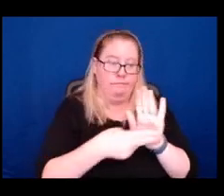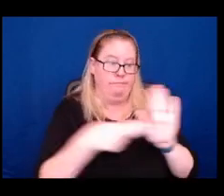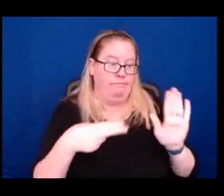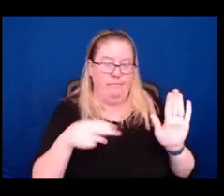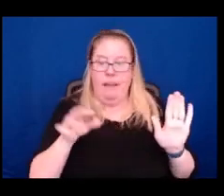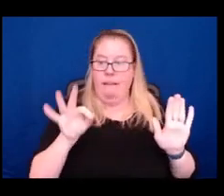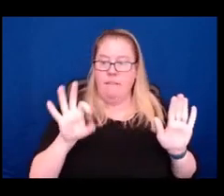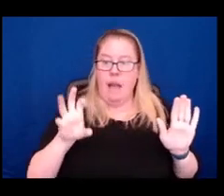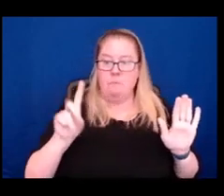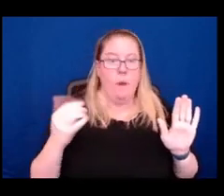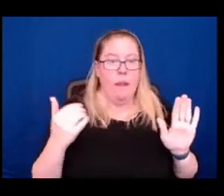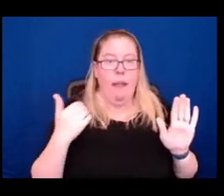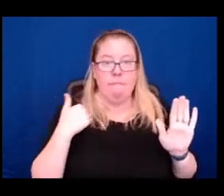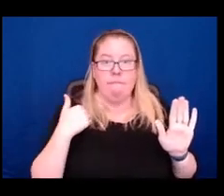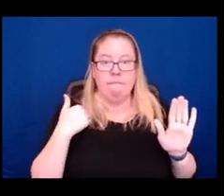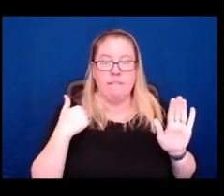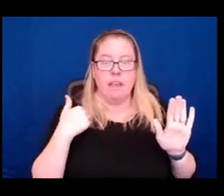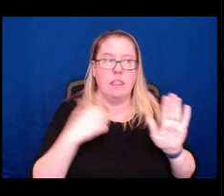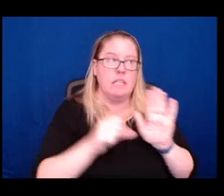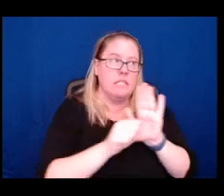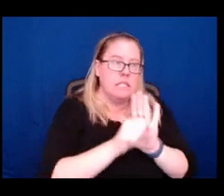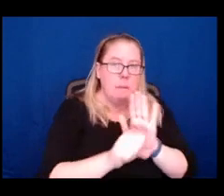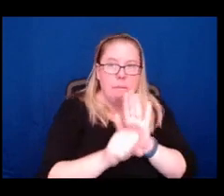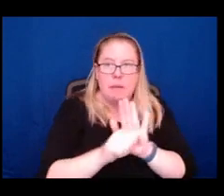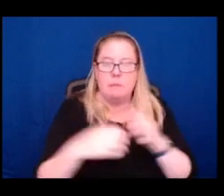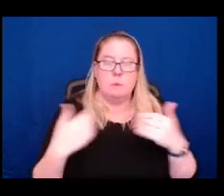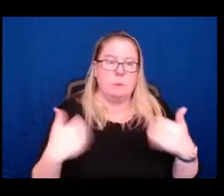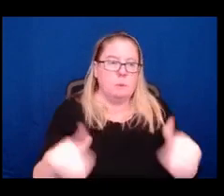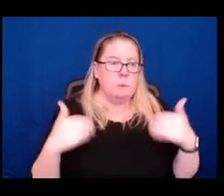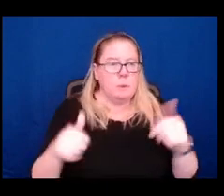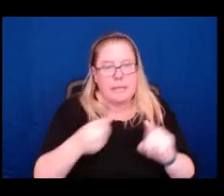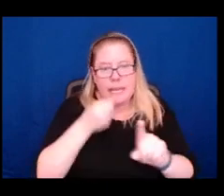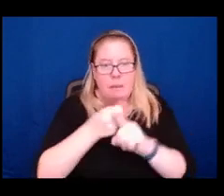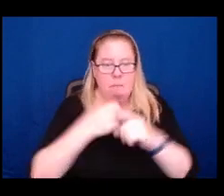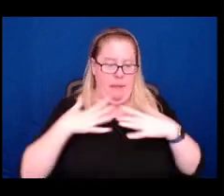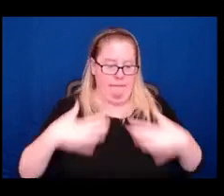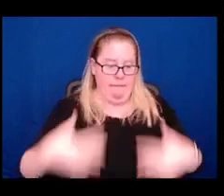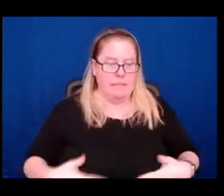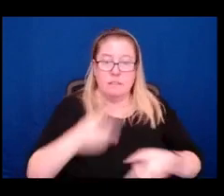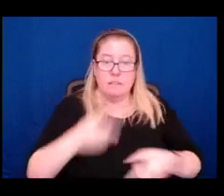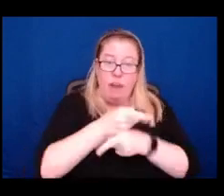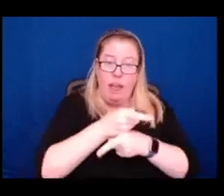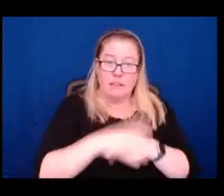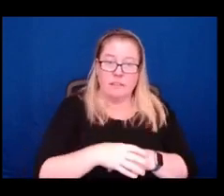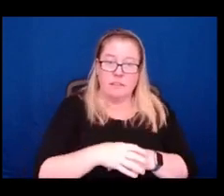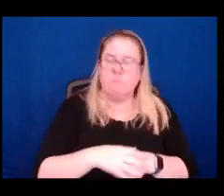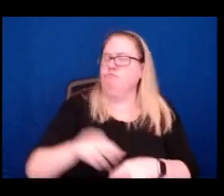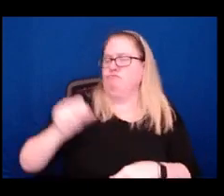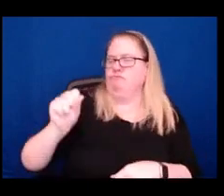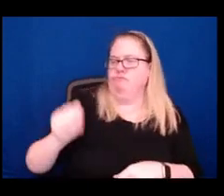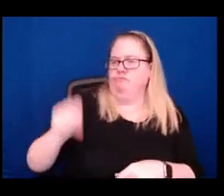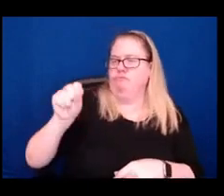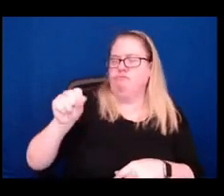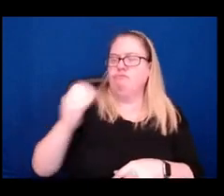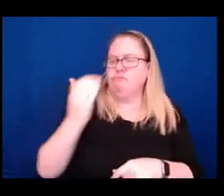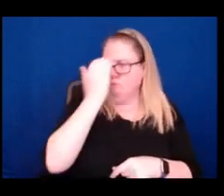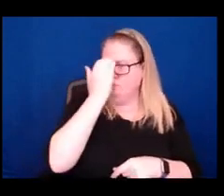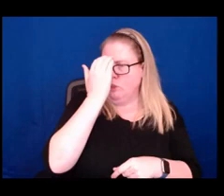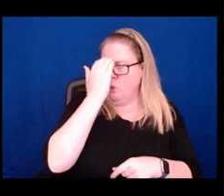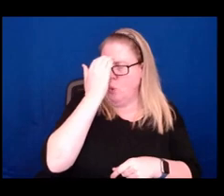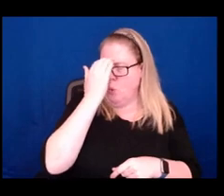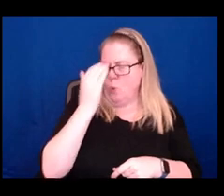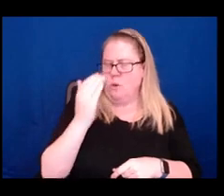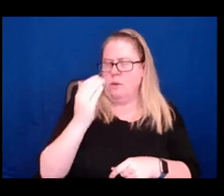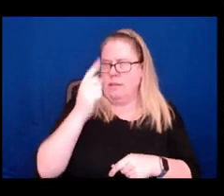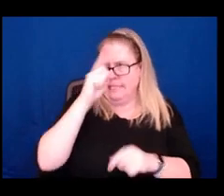being diagnosed with fibroids and dealing with the symptoms can also have an effect on you physically, correct? Absolutely. We